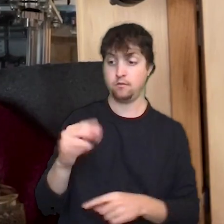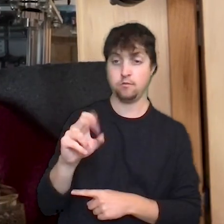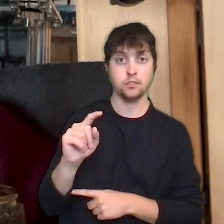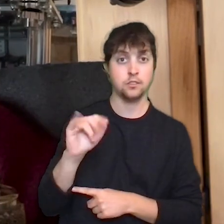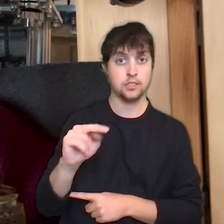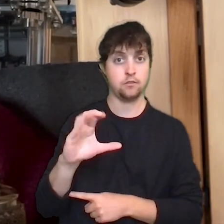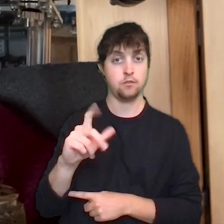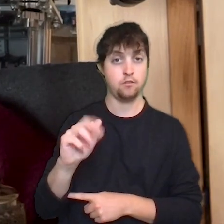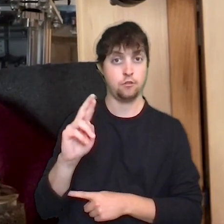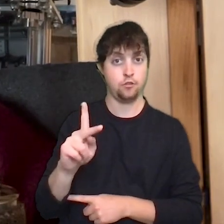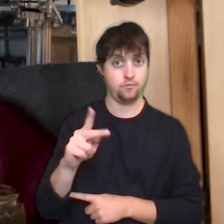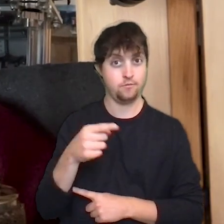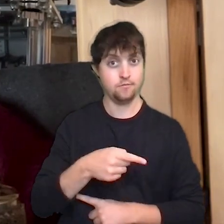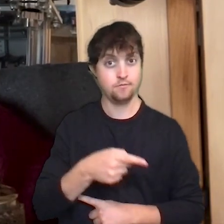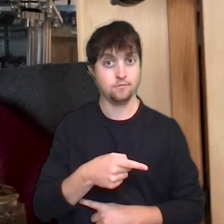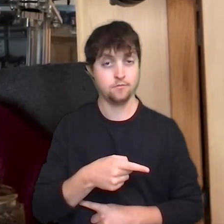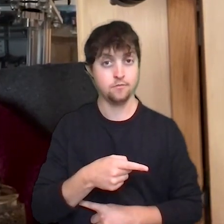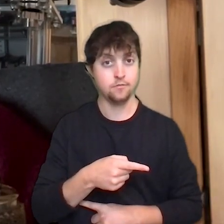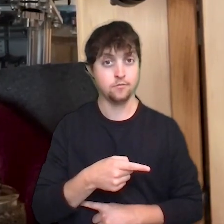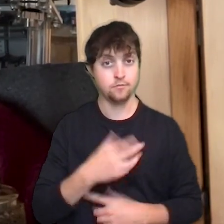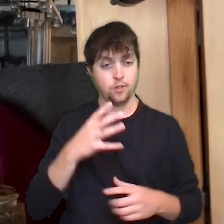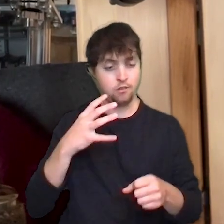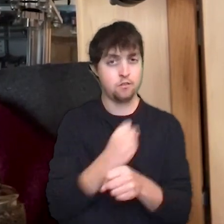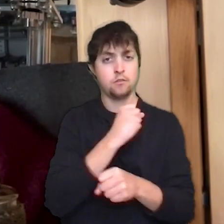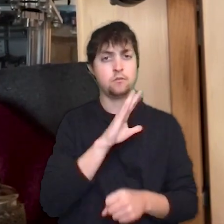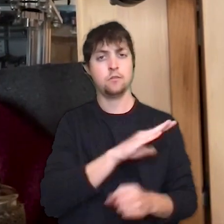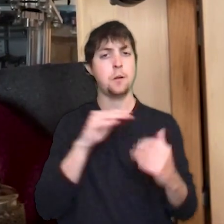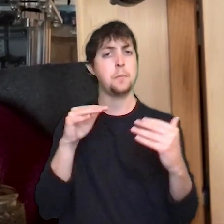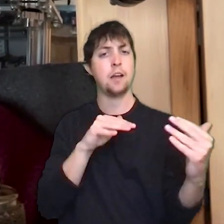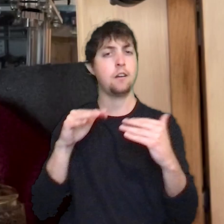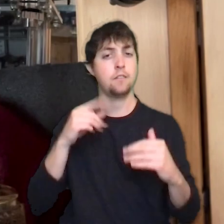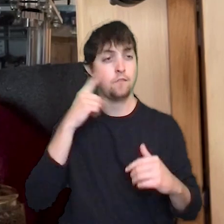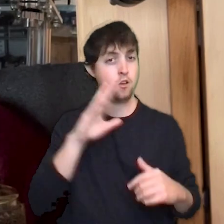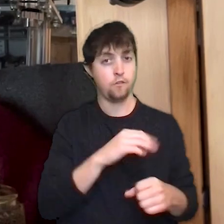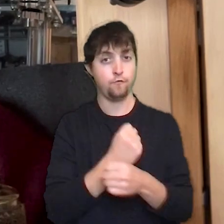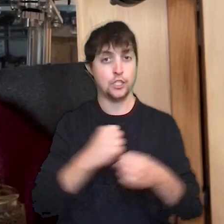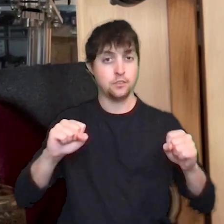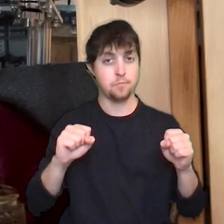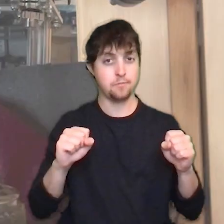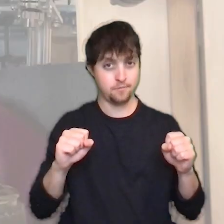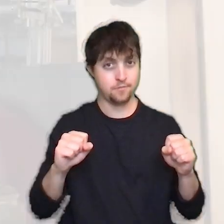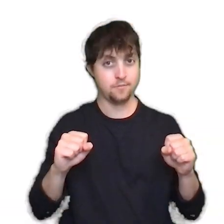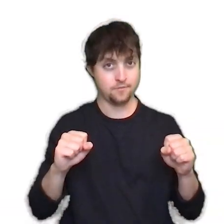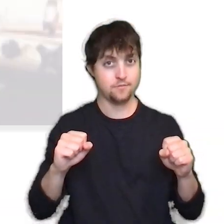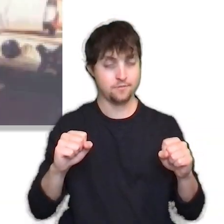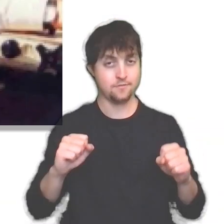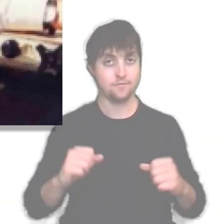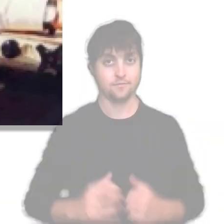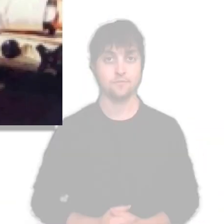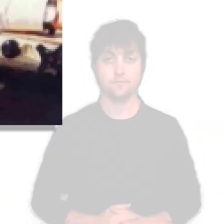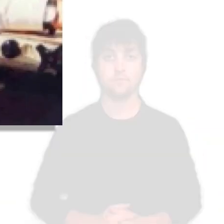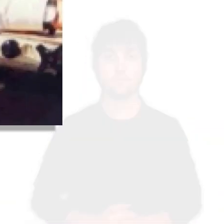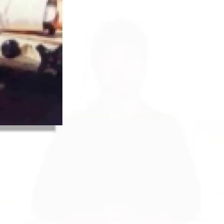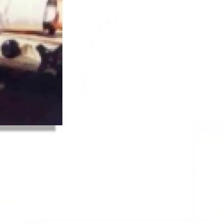communicating. But Justin Clark won his battle for freedom. A